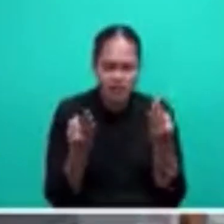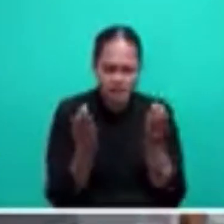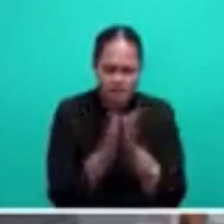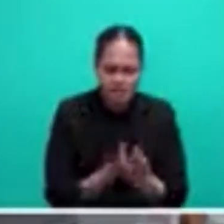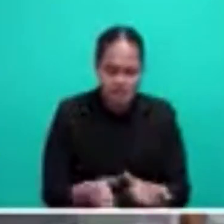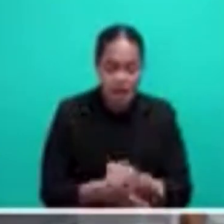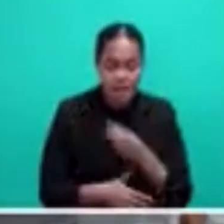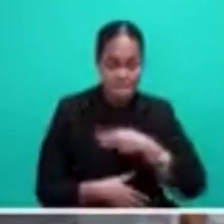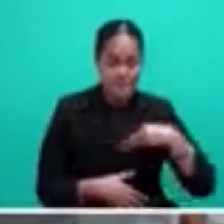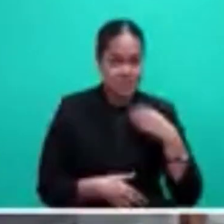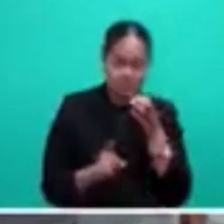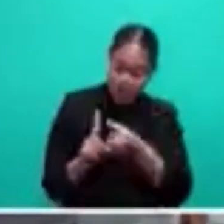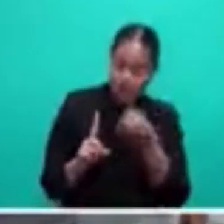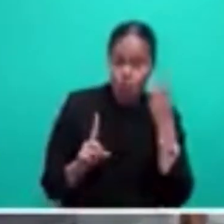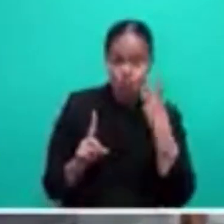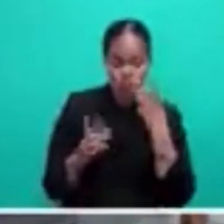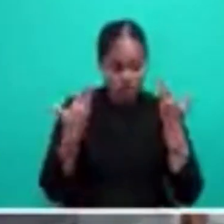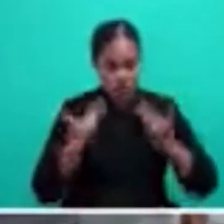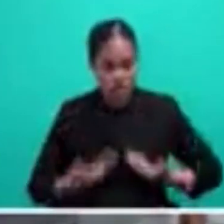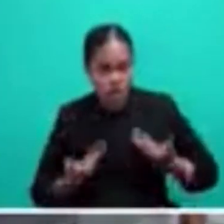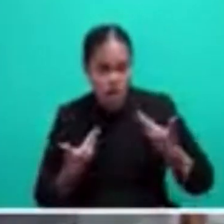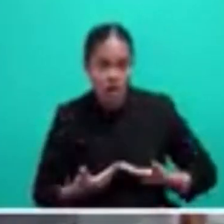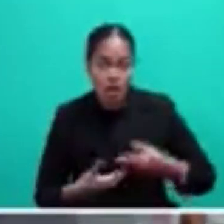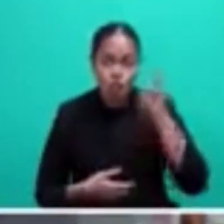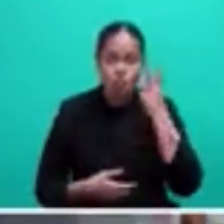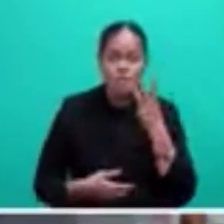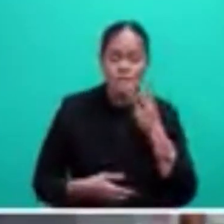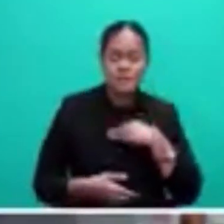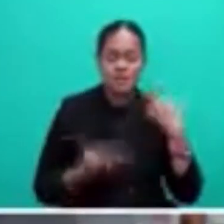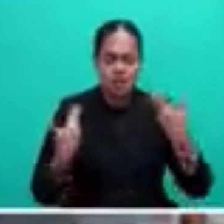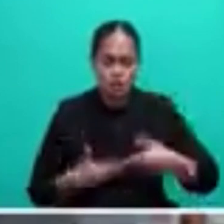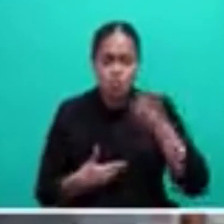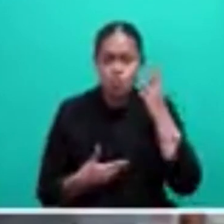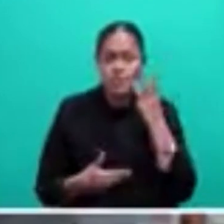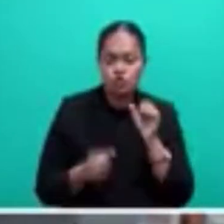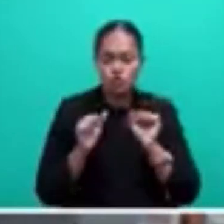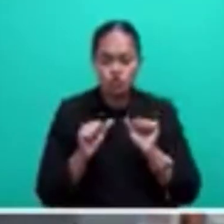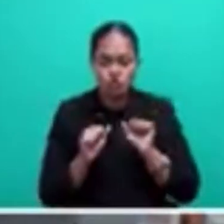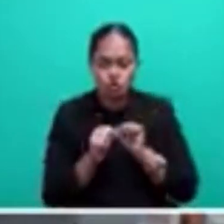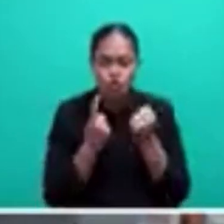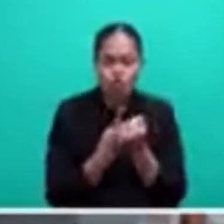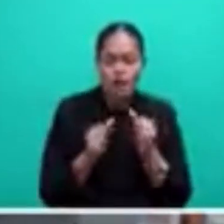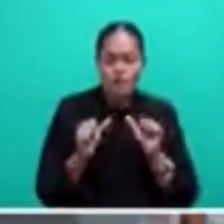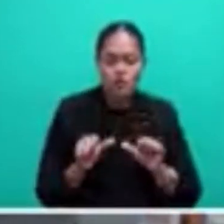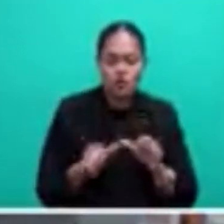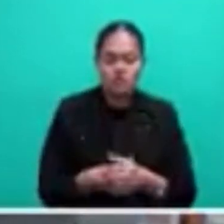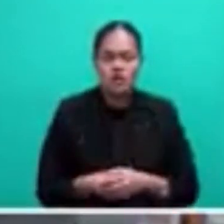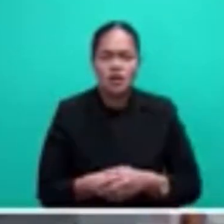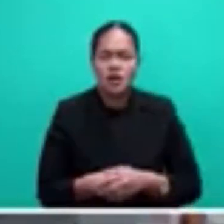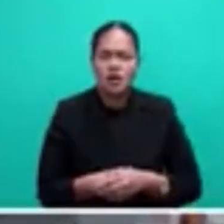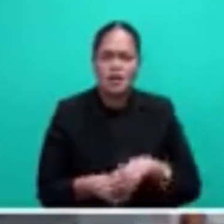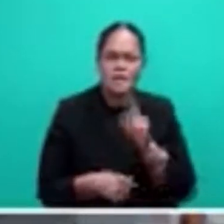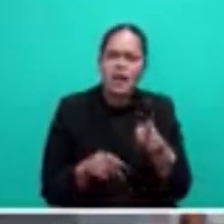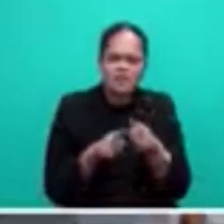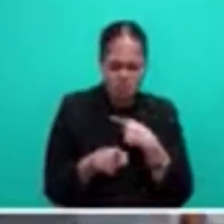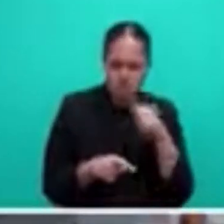As the Minister for Women, Children and Social Protection, I do not even know who to talk to about